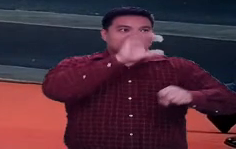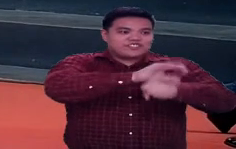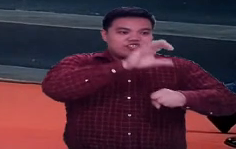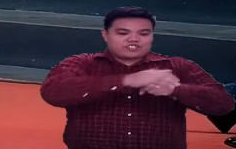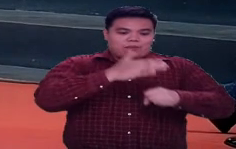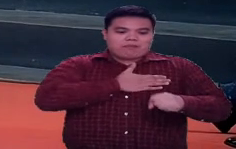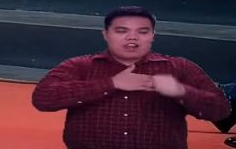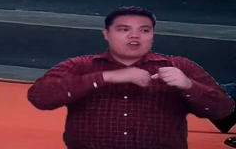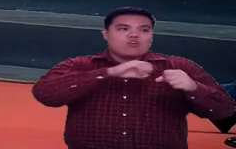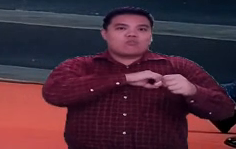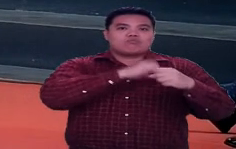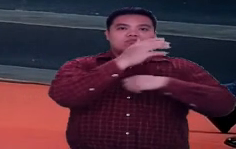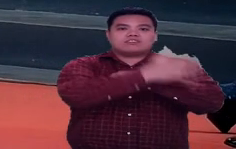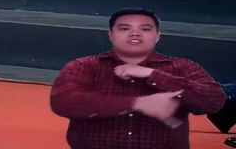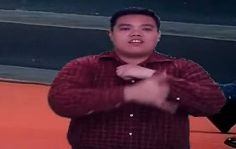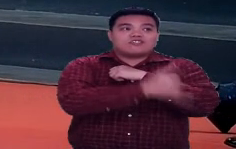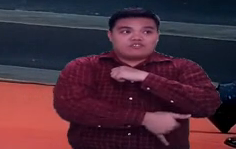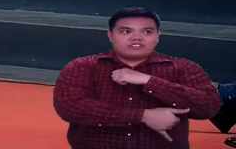country.